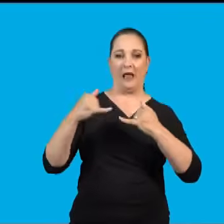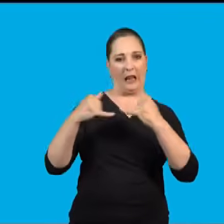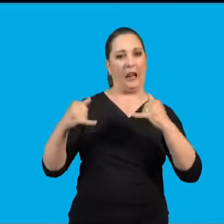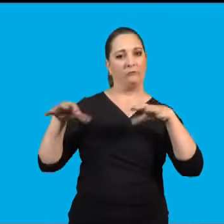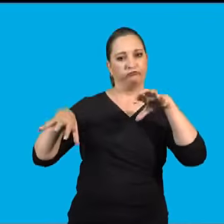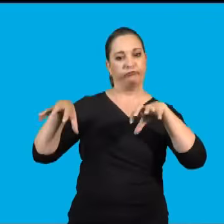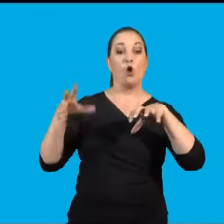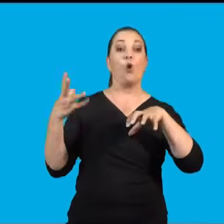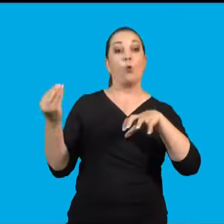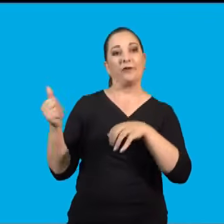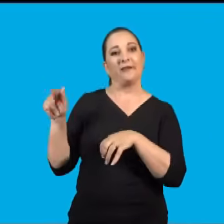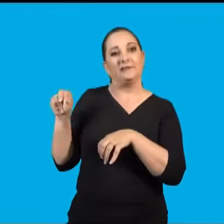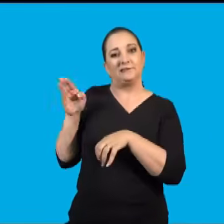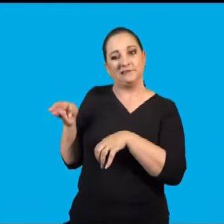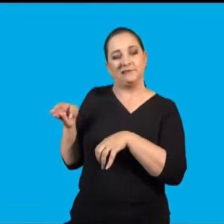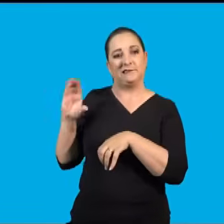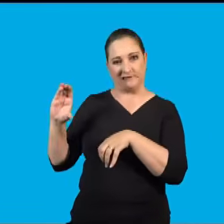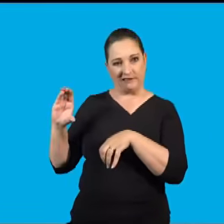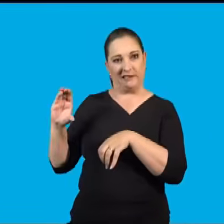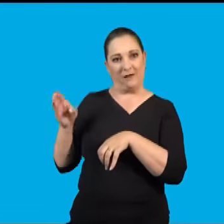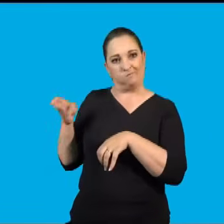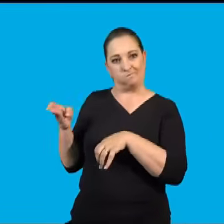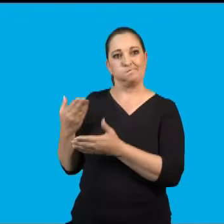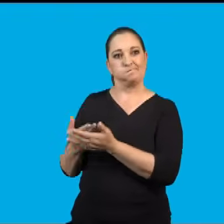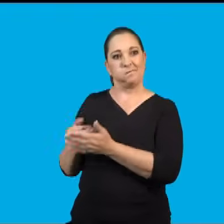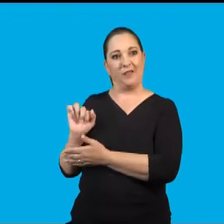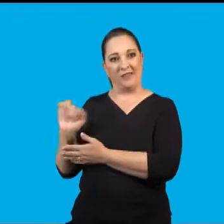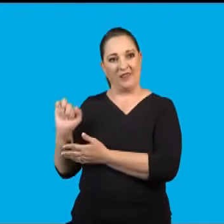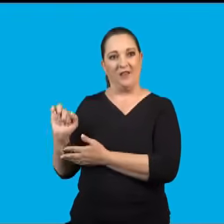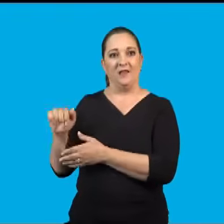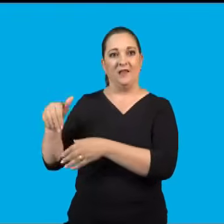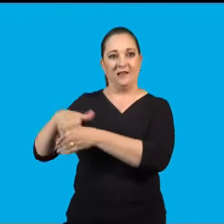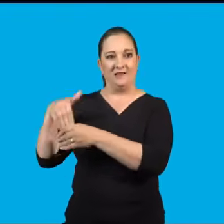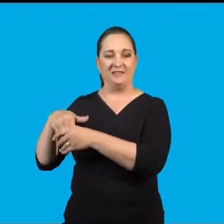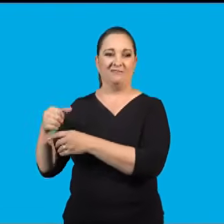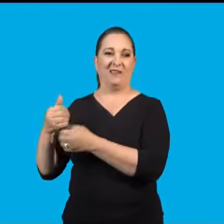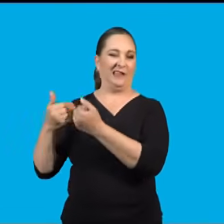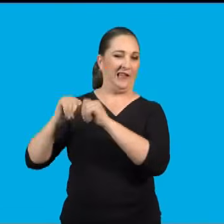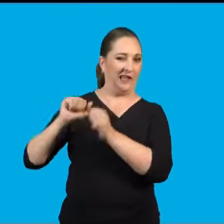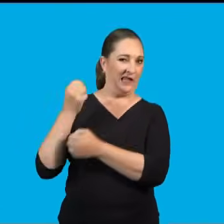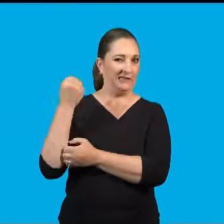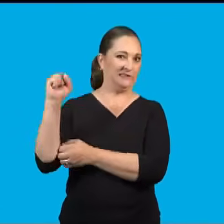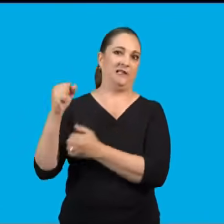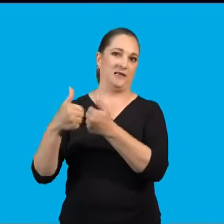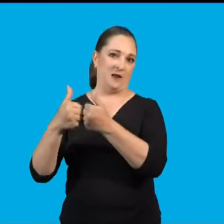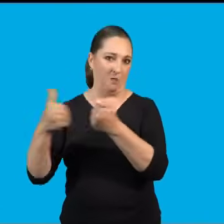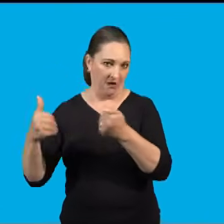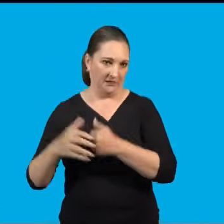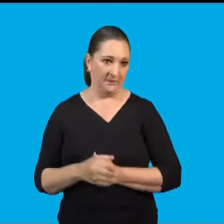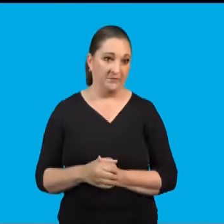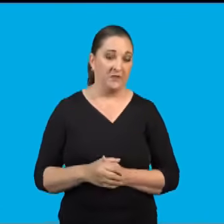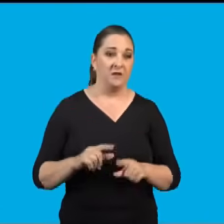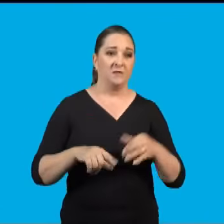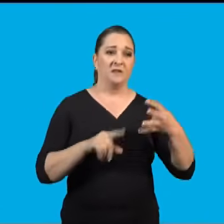the disinvestment tactic to intensify the fight against apartheid, to force the apartheid government